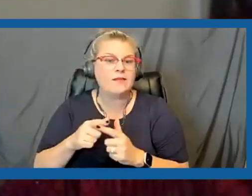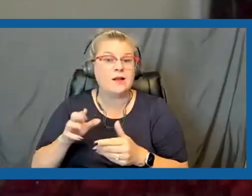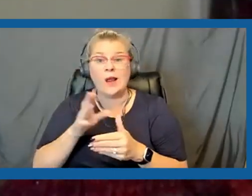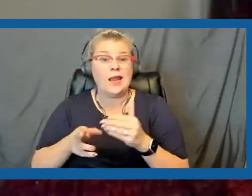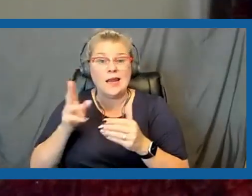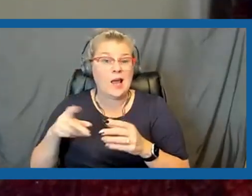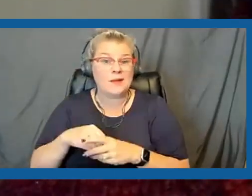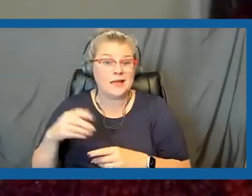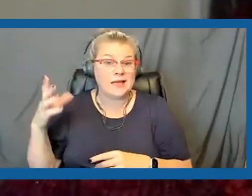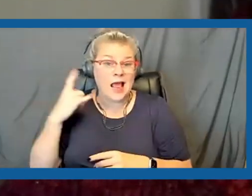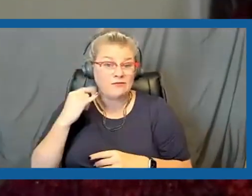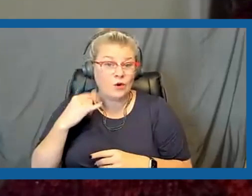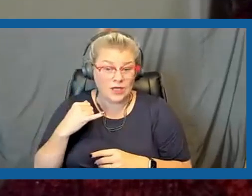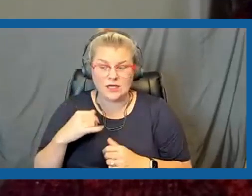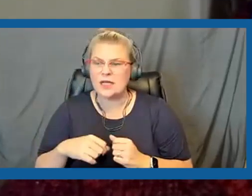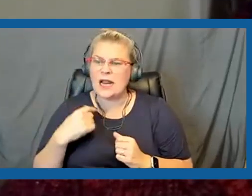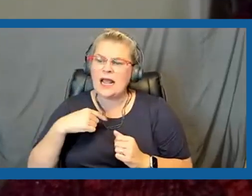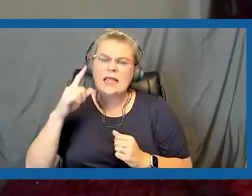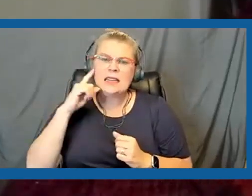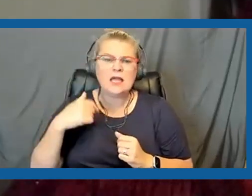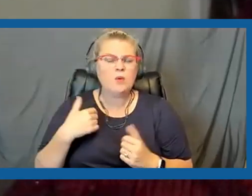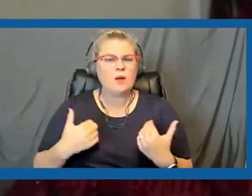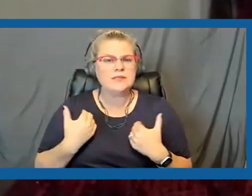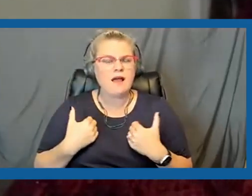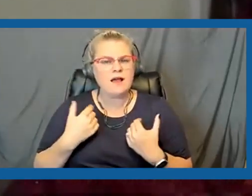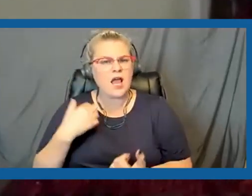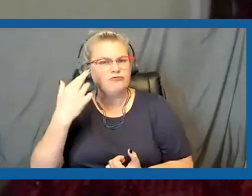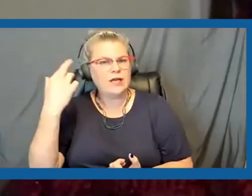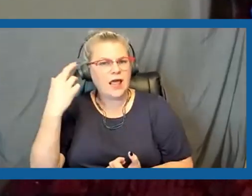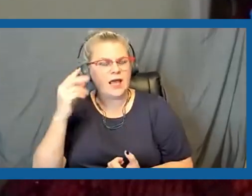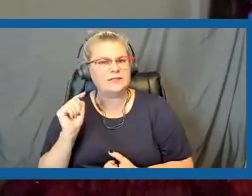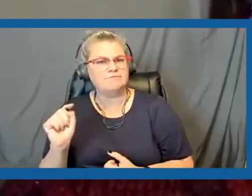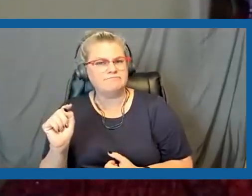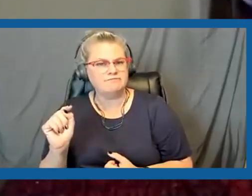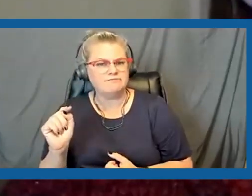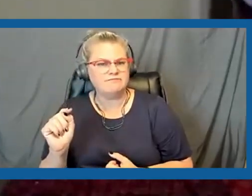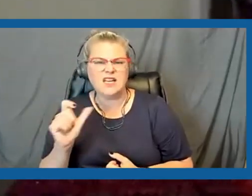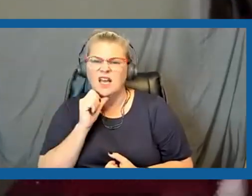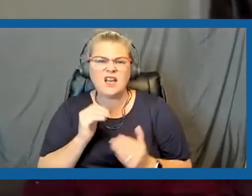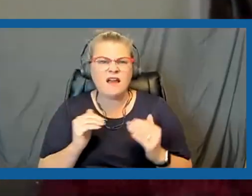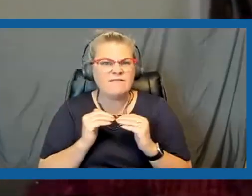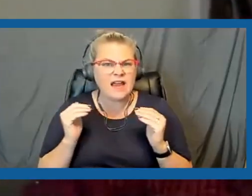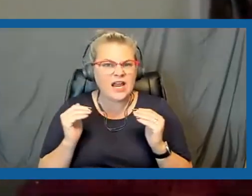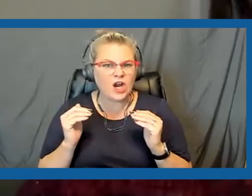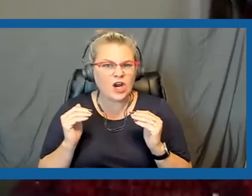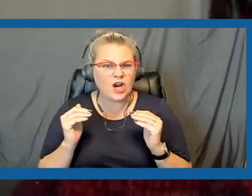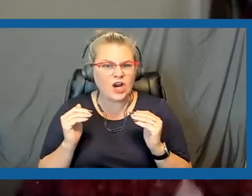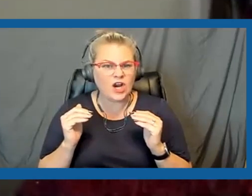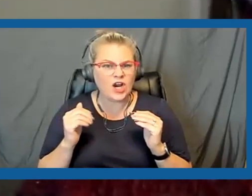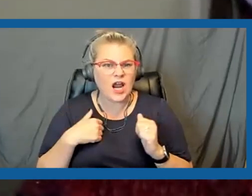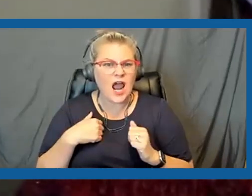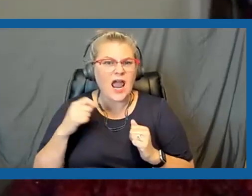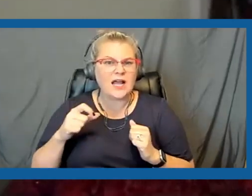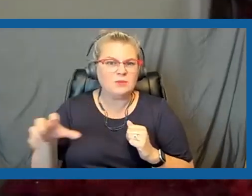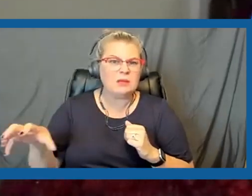California. And I think at a very young age, I realized that it just was not fair, that I had to be pulled away from